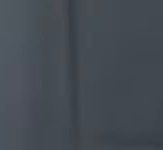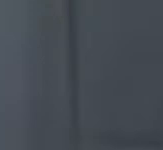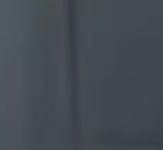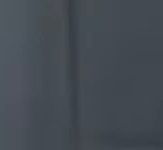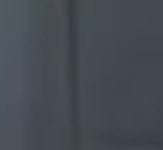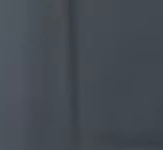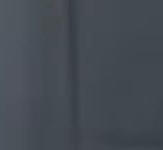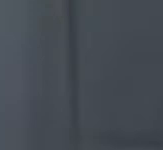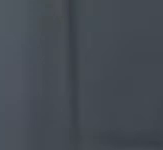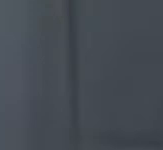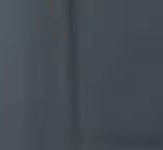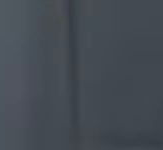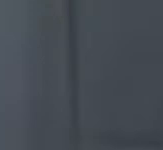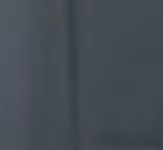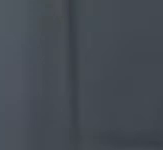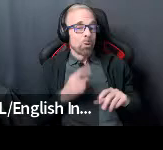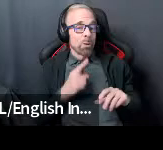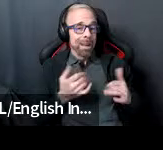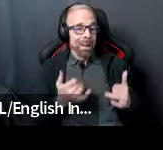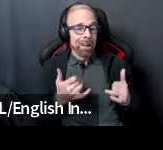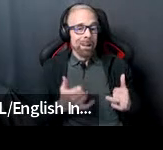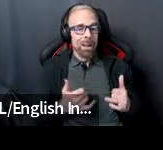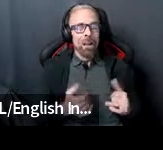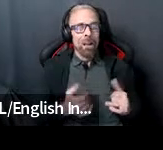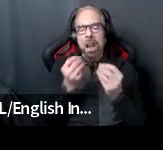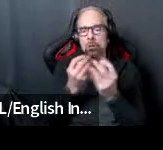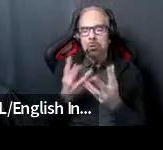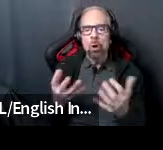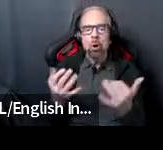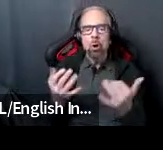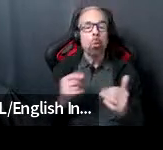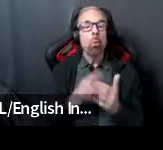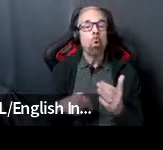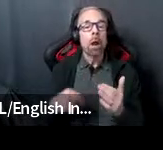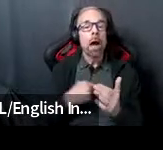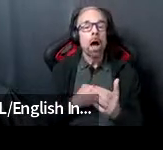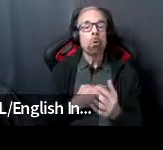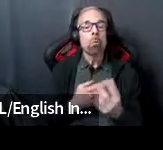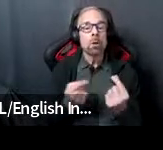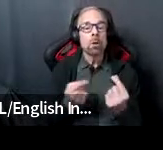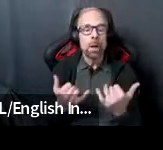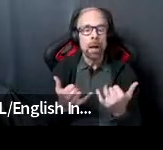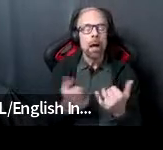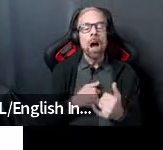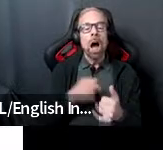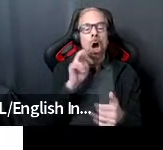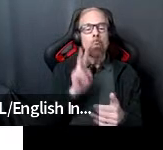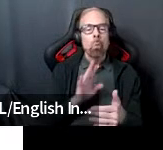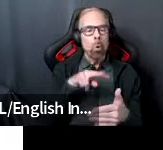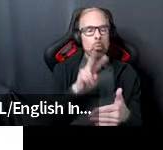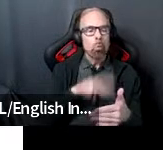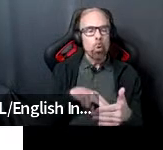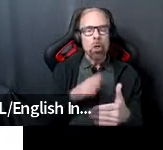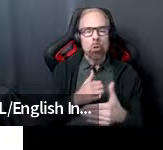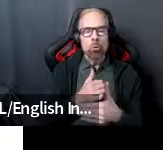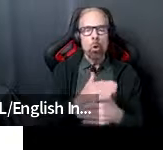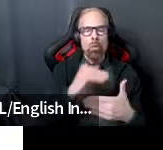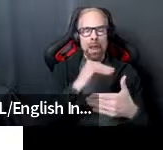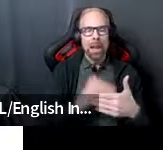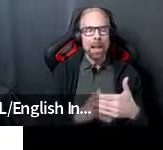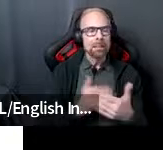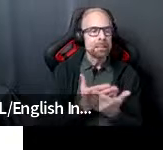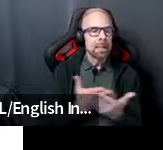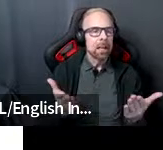And in the meantime, I'll just let folks know what I will be doing is I will read through the list here. So